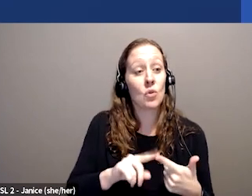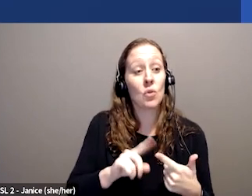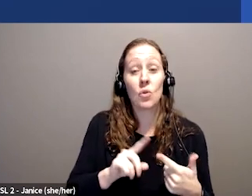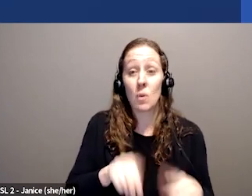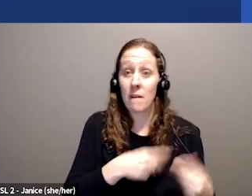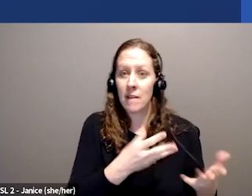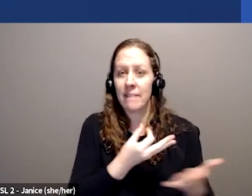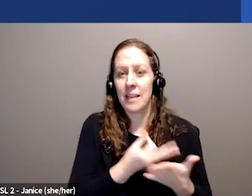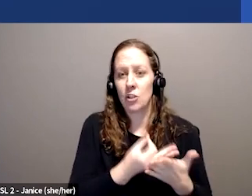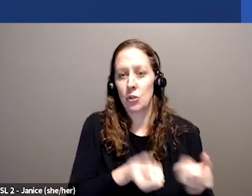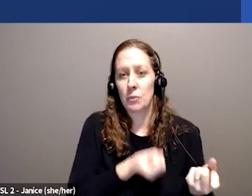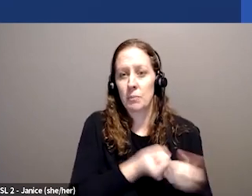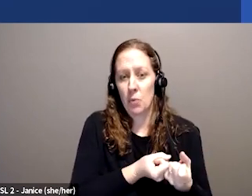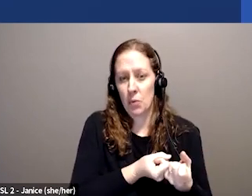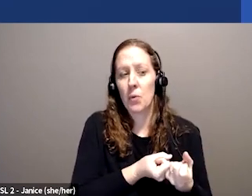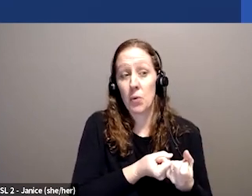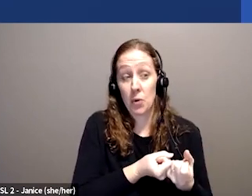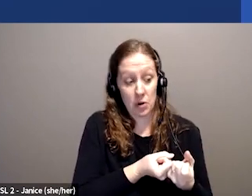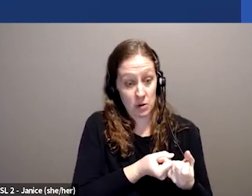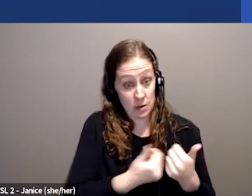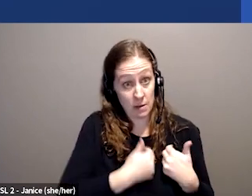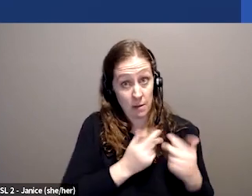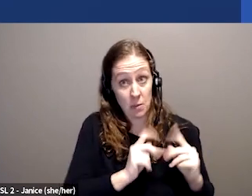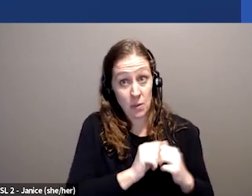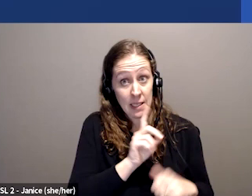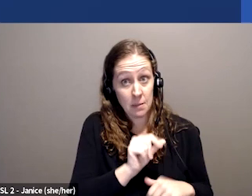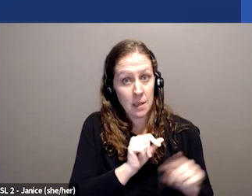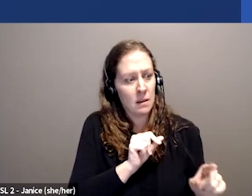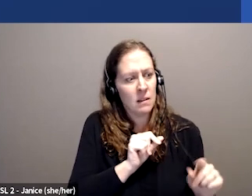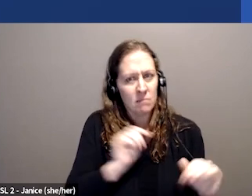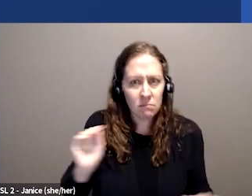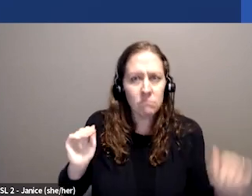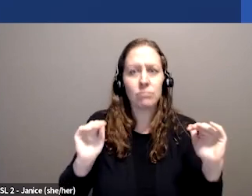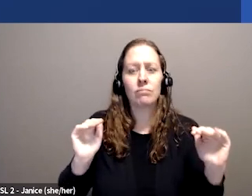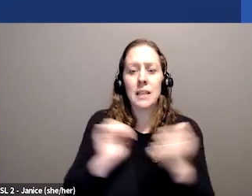financial supports to young persons with disabilities to help them compete for jobs. So I think that kind of aligns with the